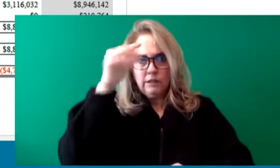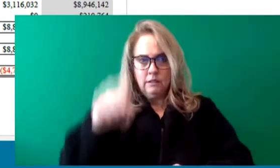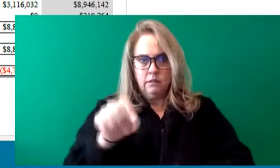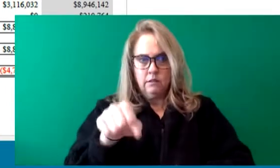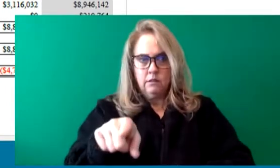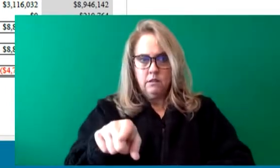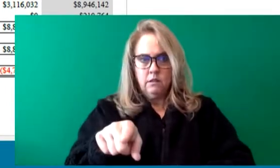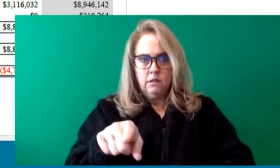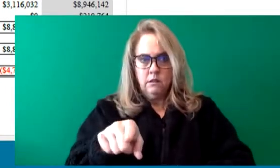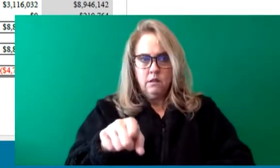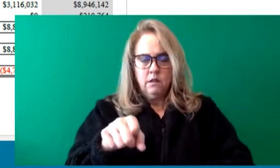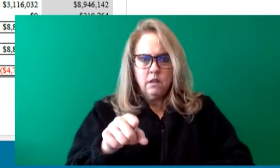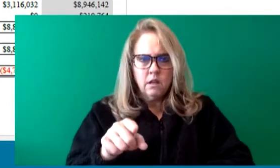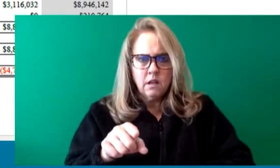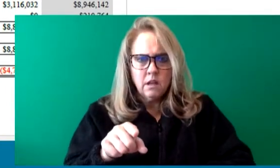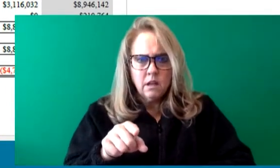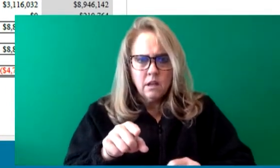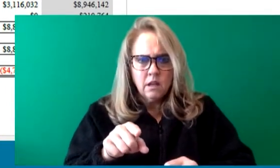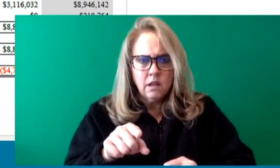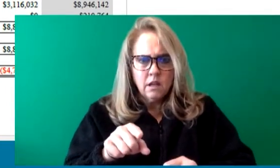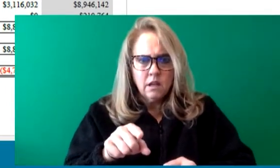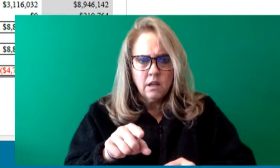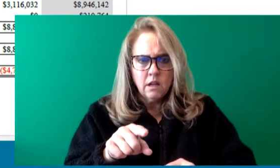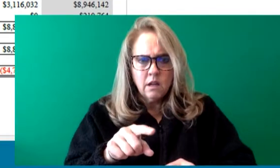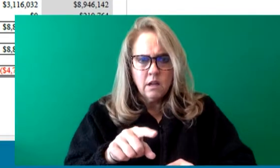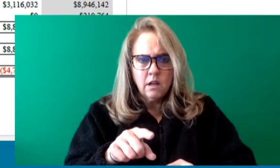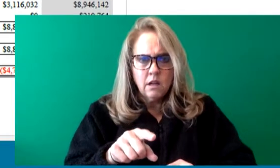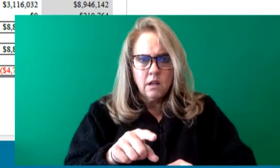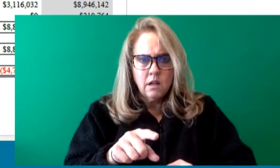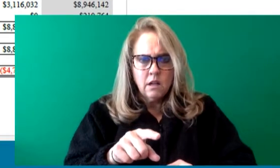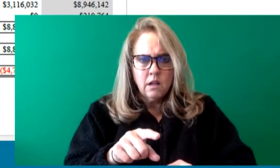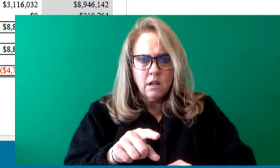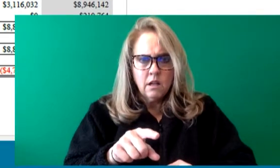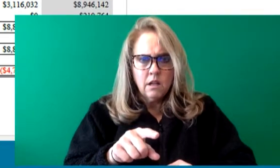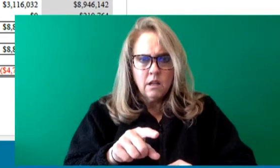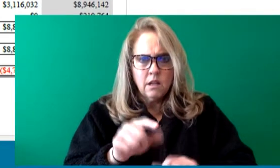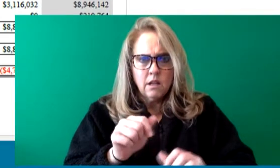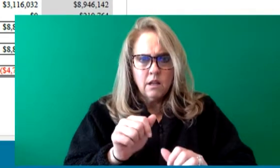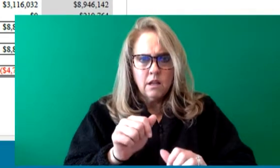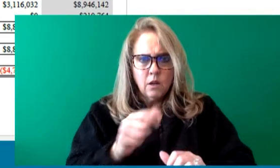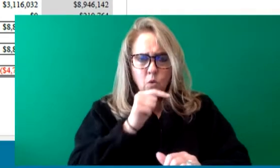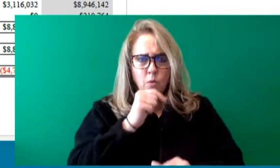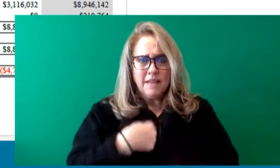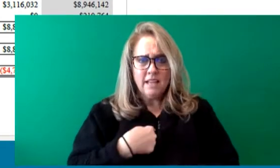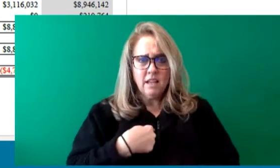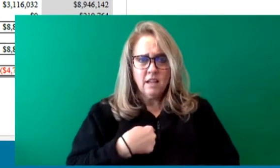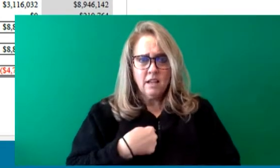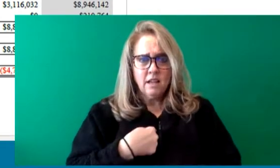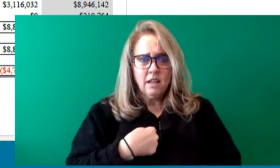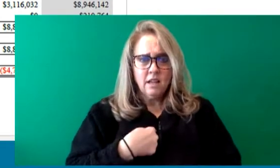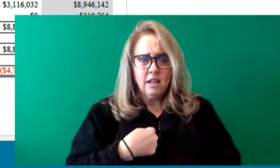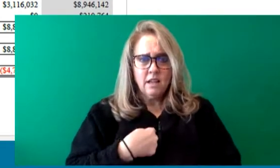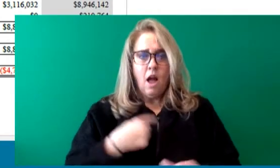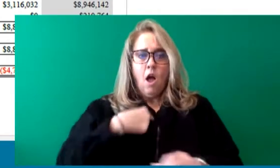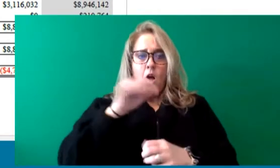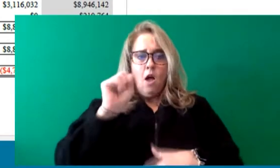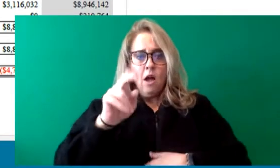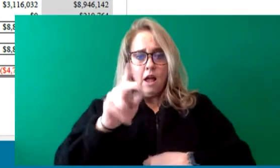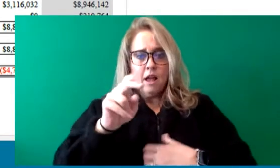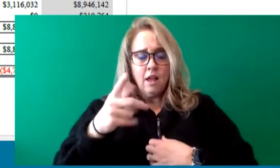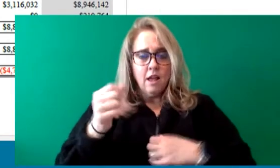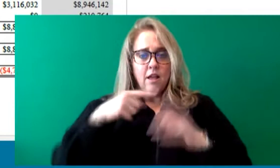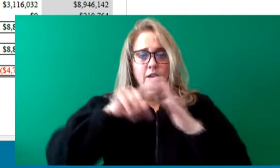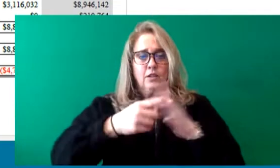surprise, operating's down. So overall, we're anticipating an actual increase to fund balance versus the